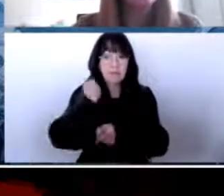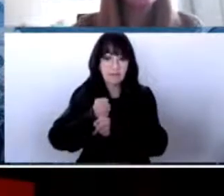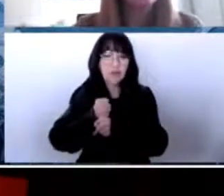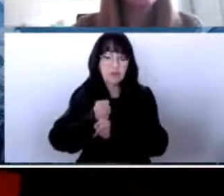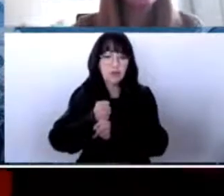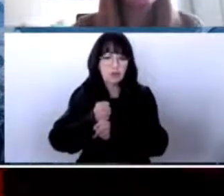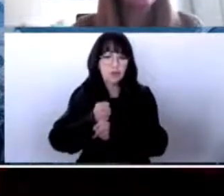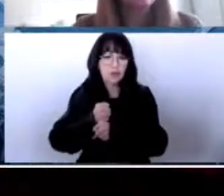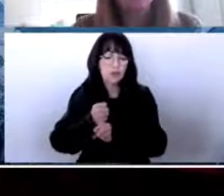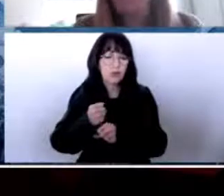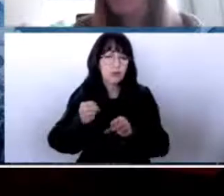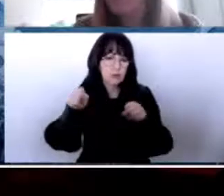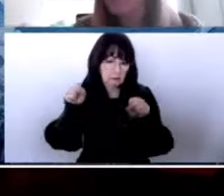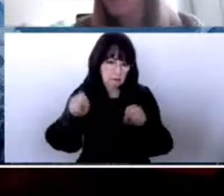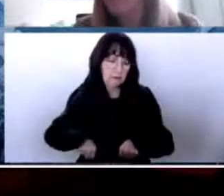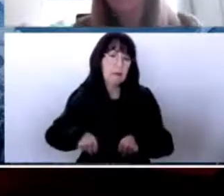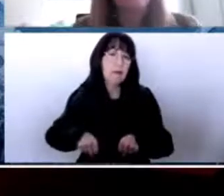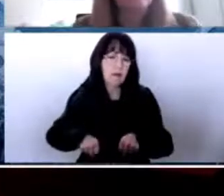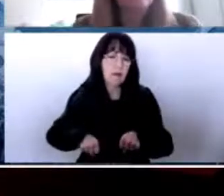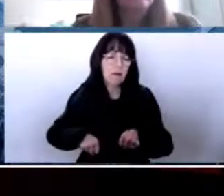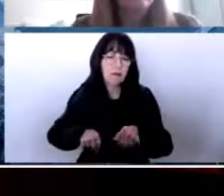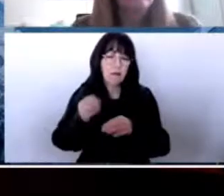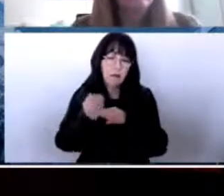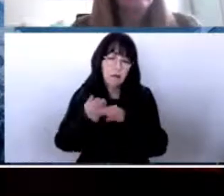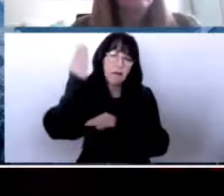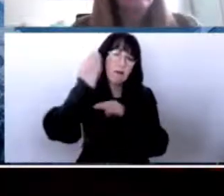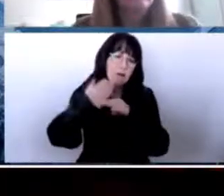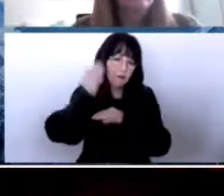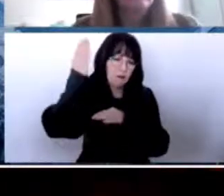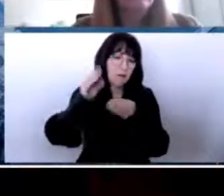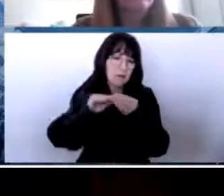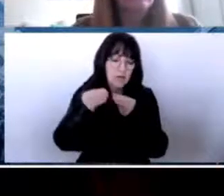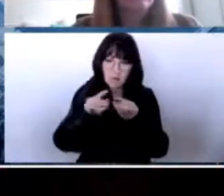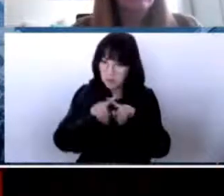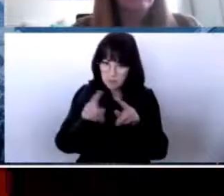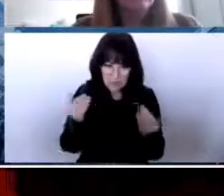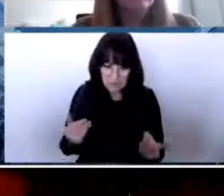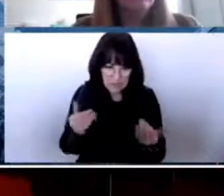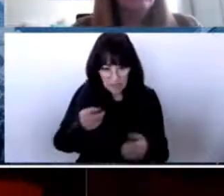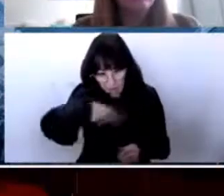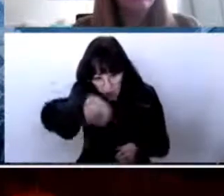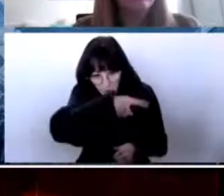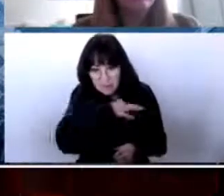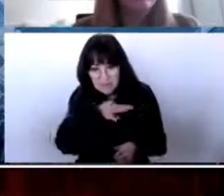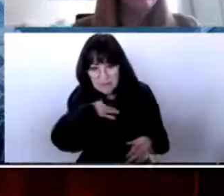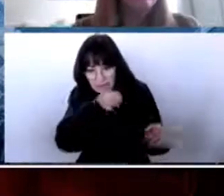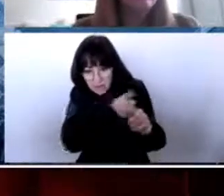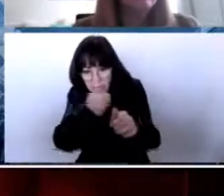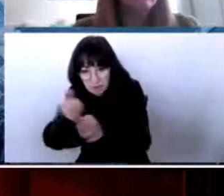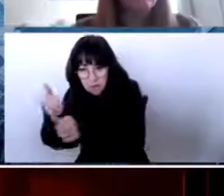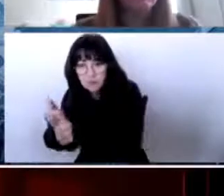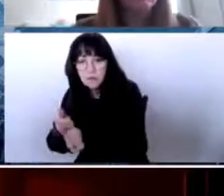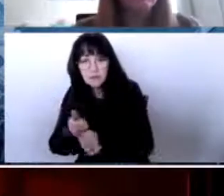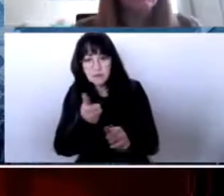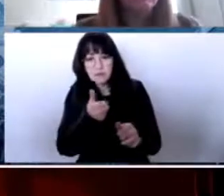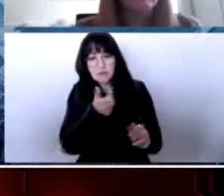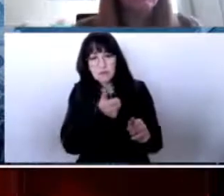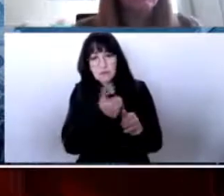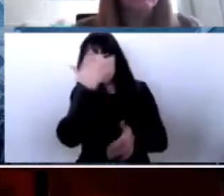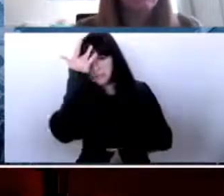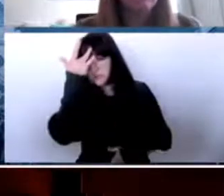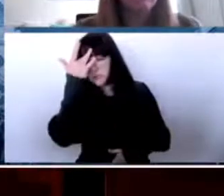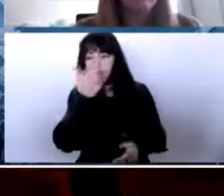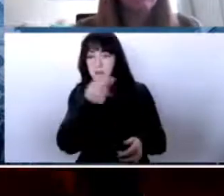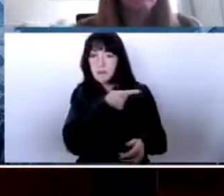with 30% positivity rates that the hospitals could easily be seeing now. And then those workers are out for, a week or so, and